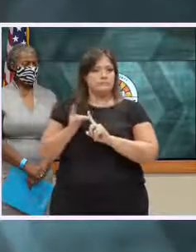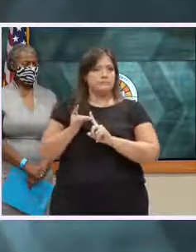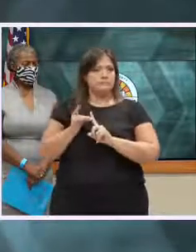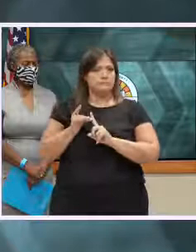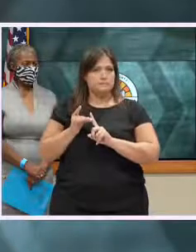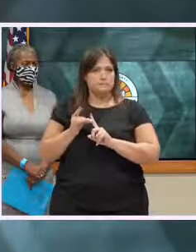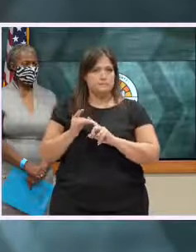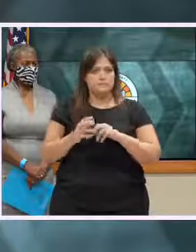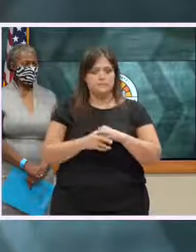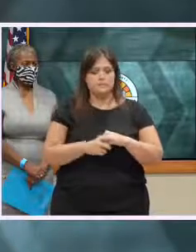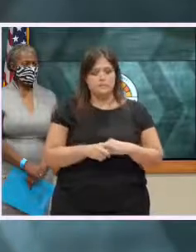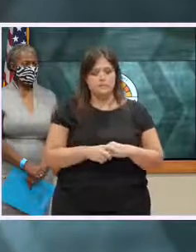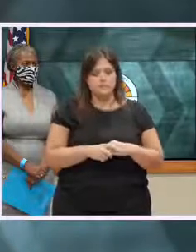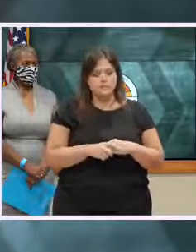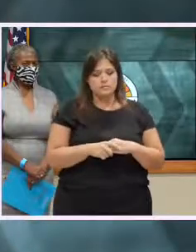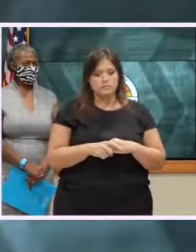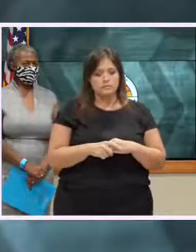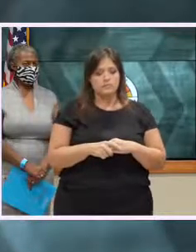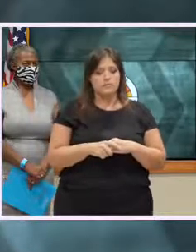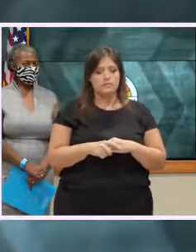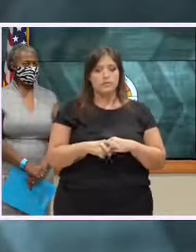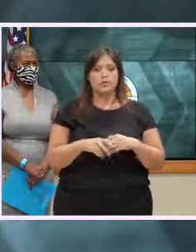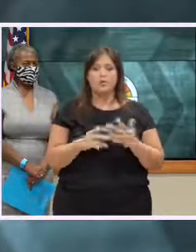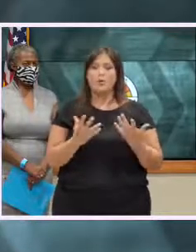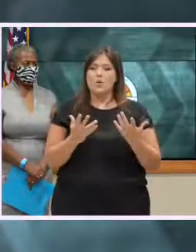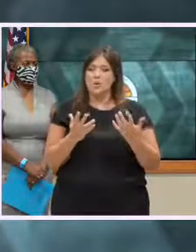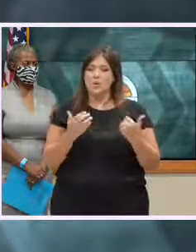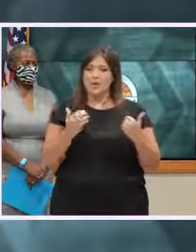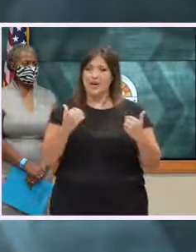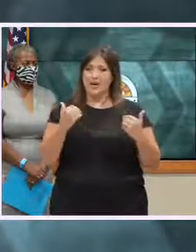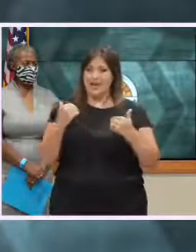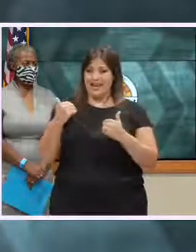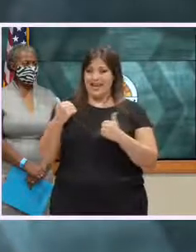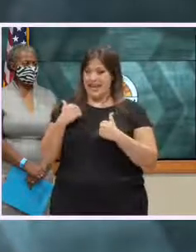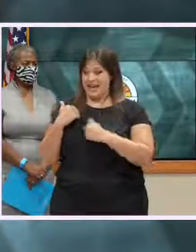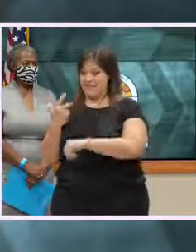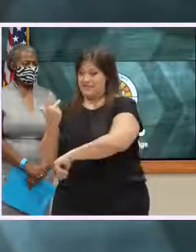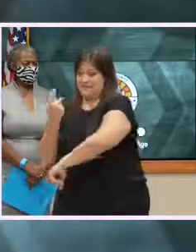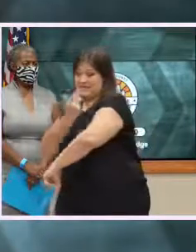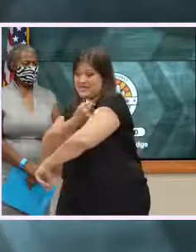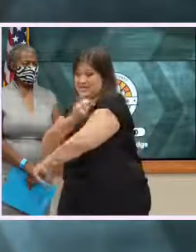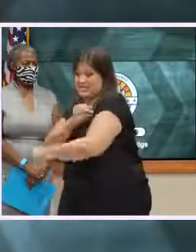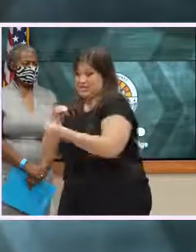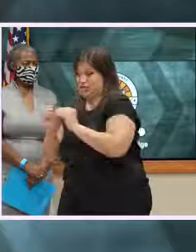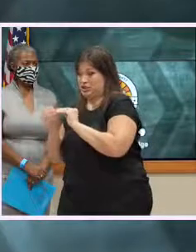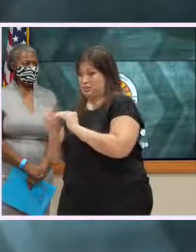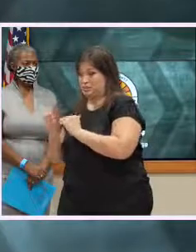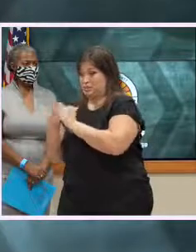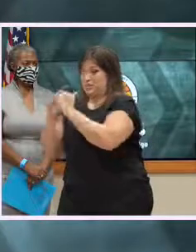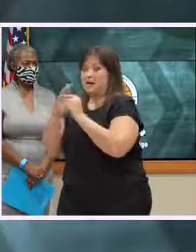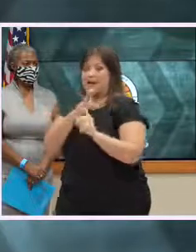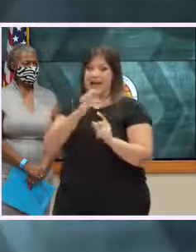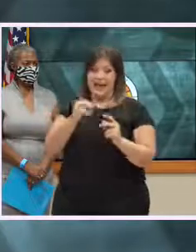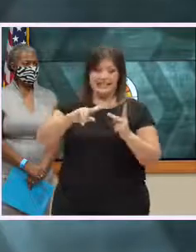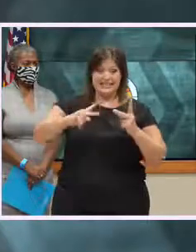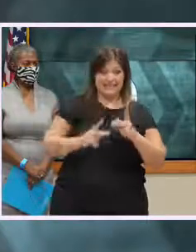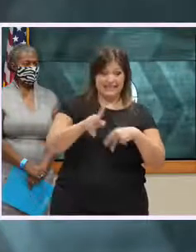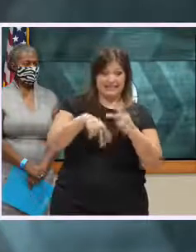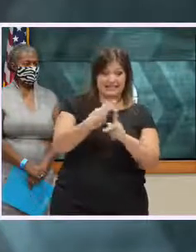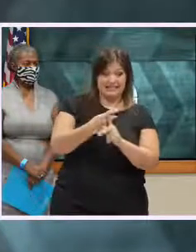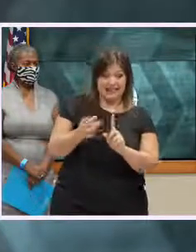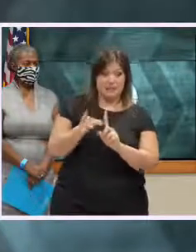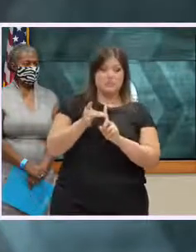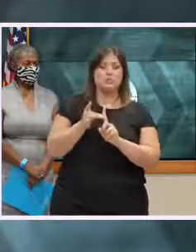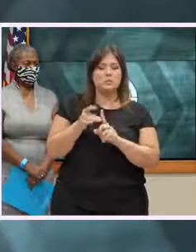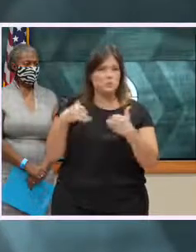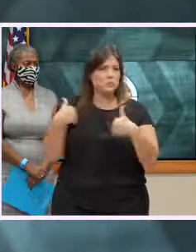tension between the spread of the variant and the vaccination rate. The Texas Medical Center has noted that